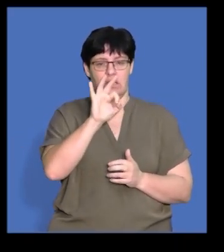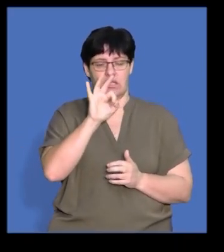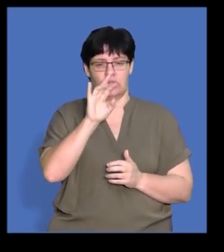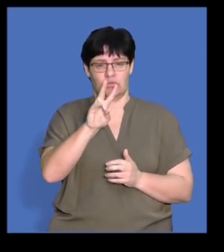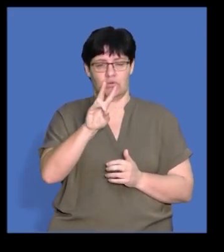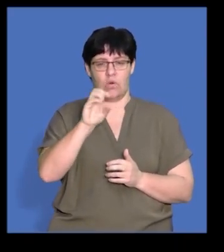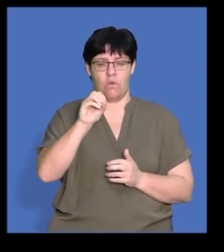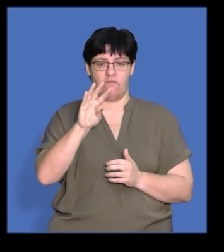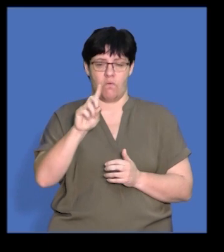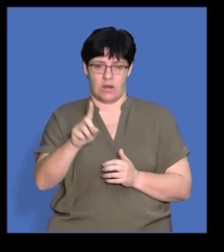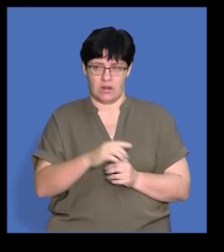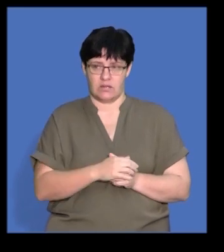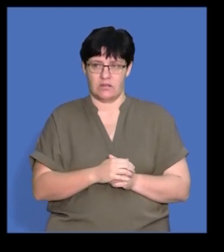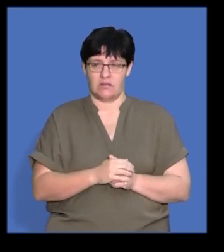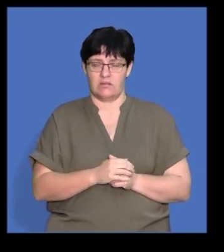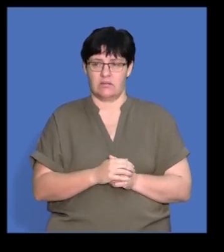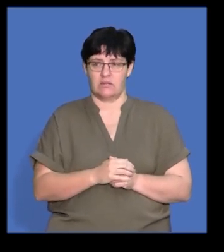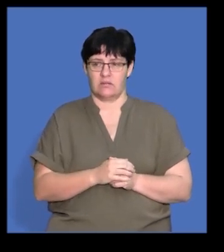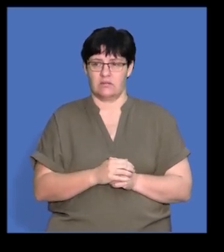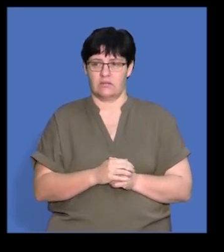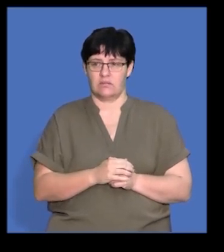532041. So it's